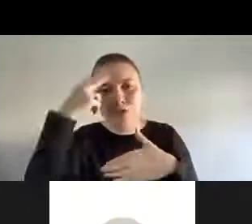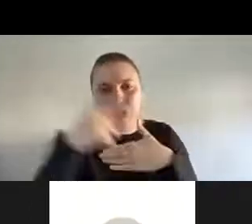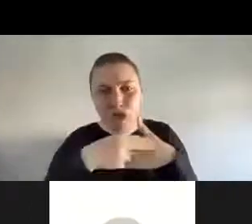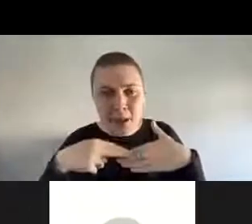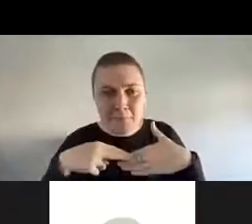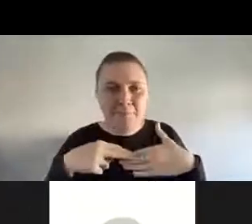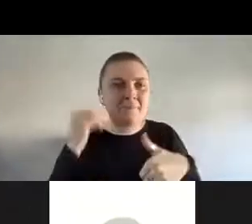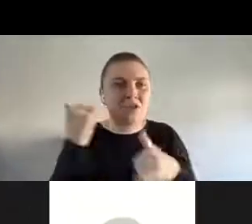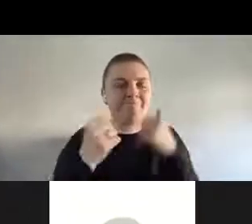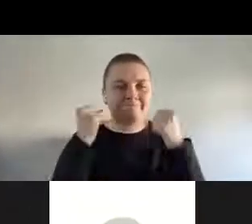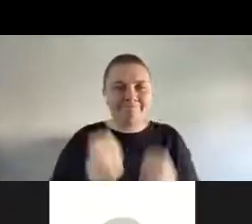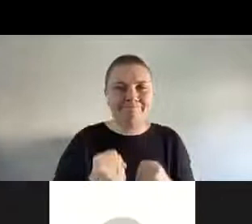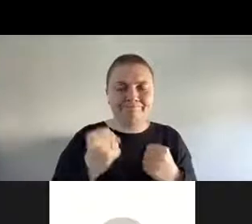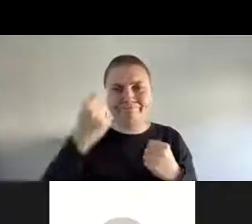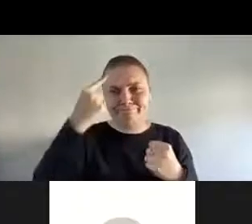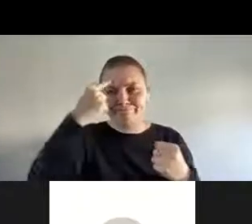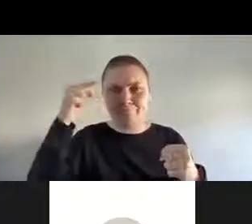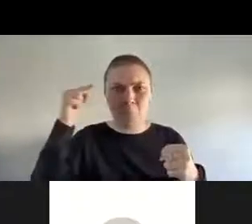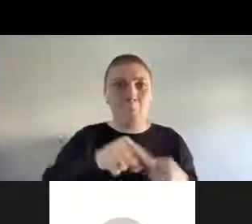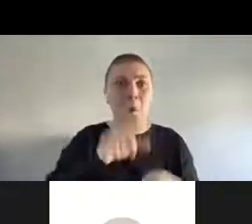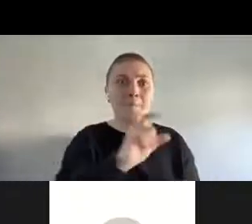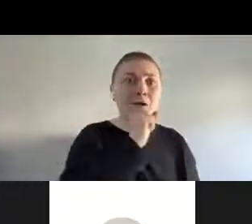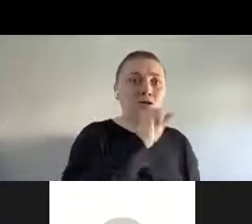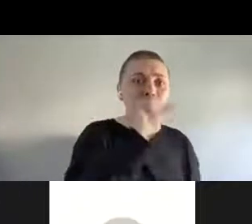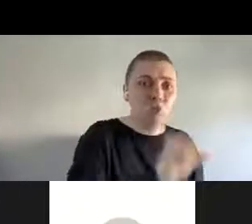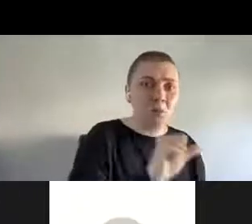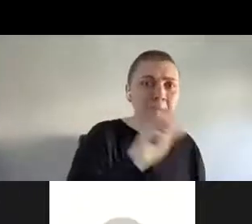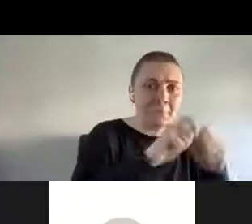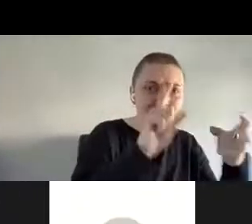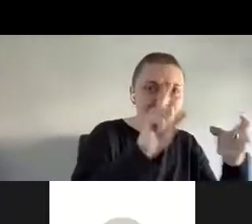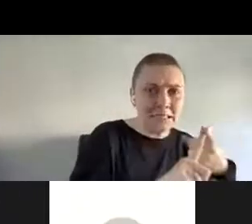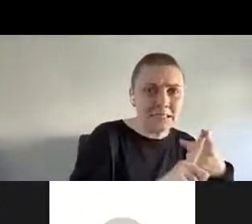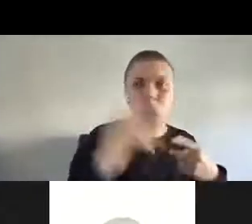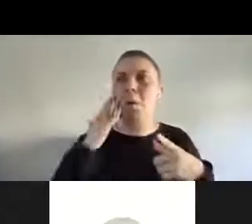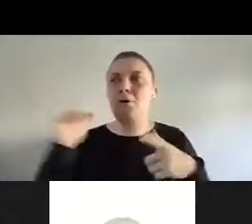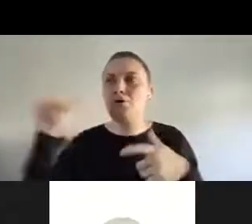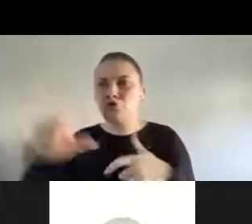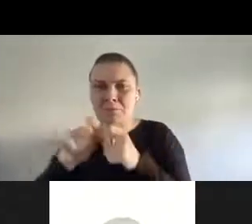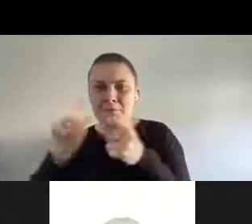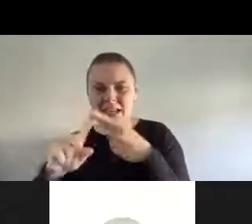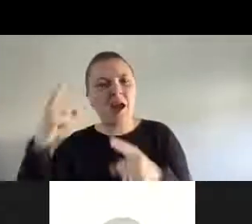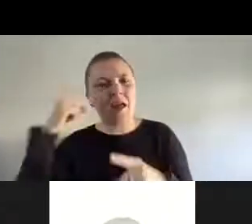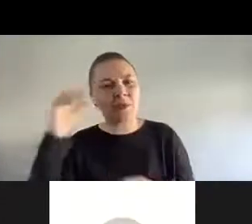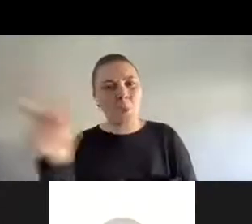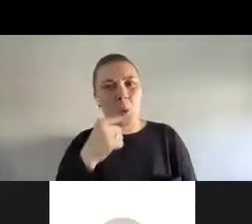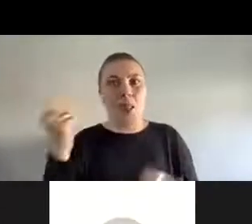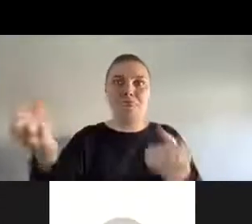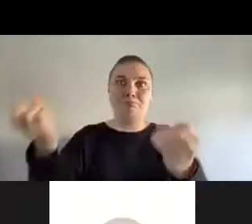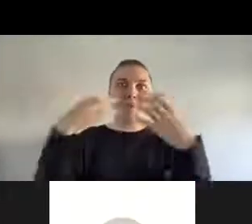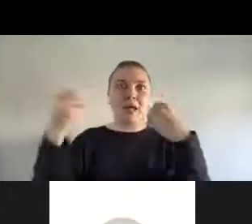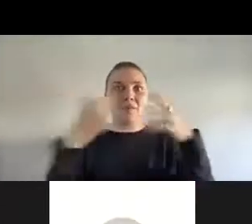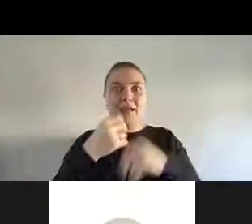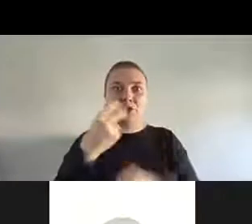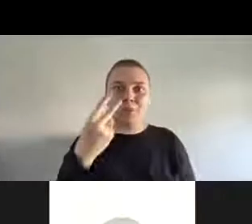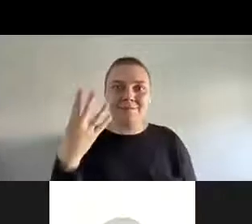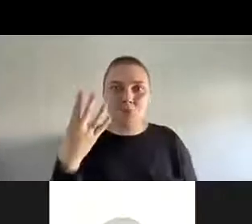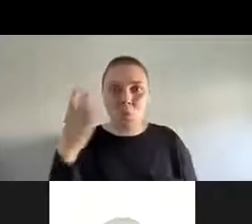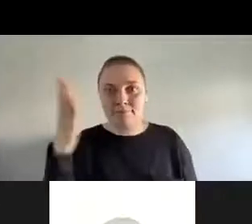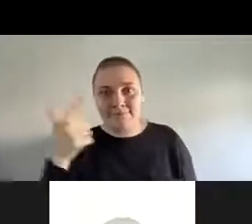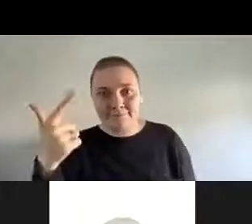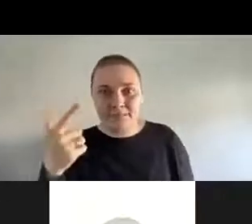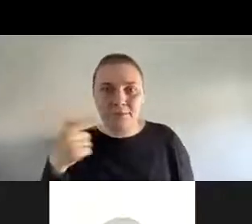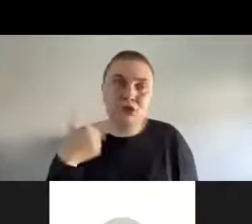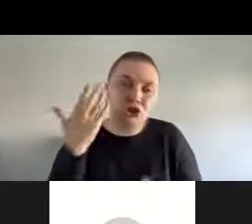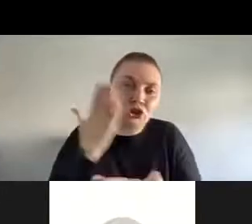prescriptive ideas of what a man should be and what a woman should be. I'm pretty sure we're all bombarded with those 24 hours a day.